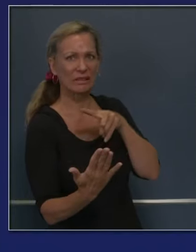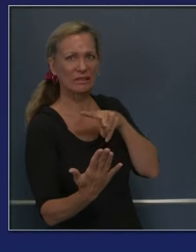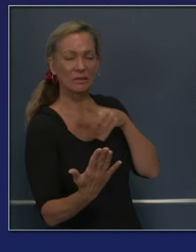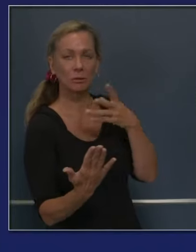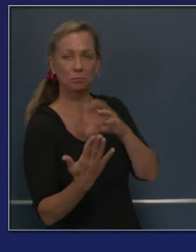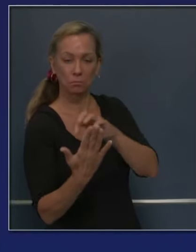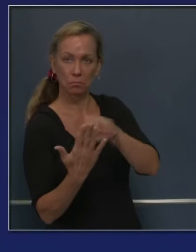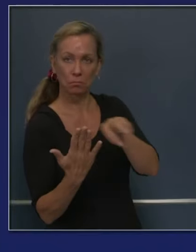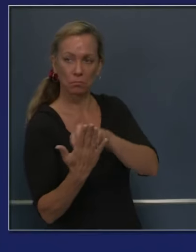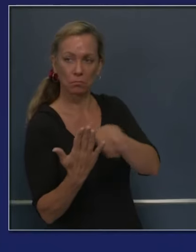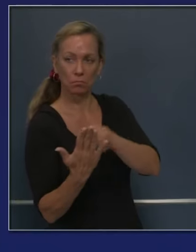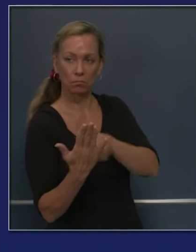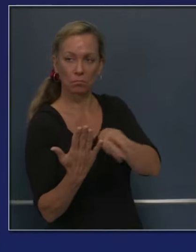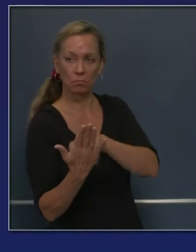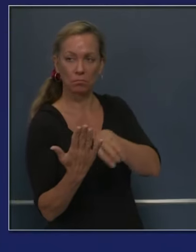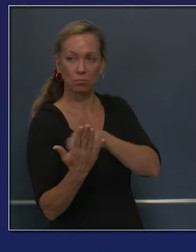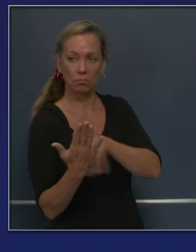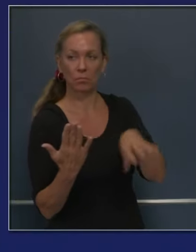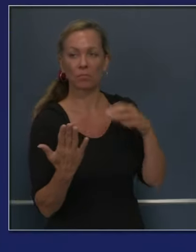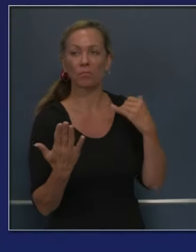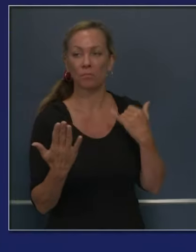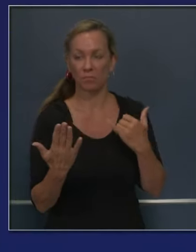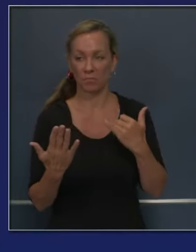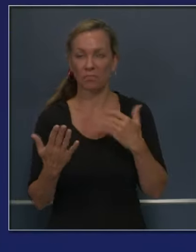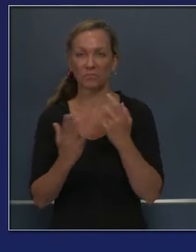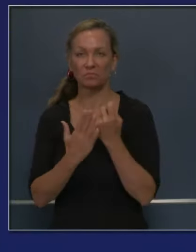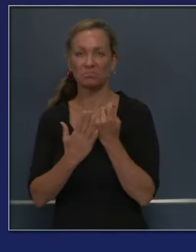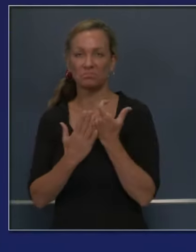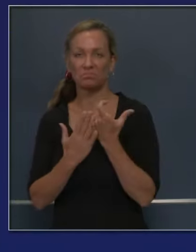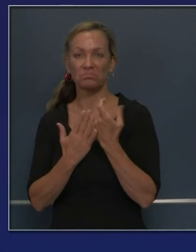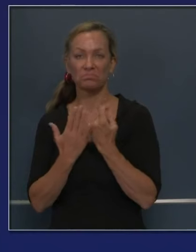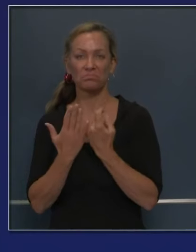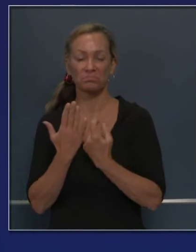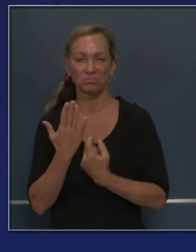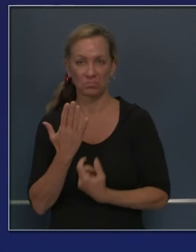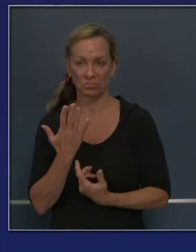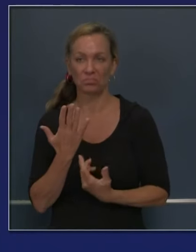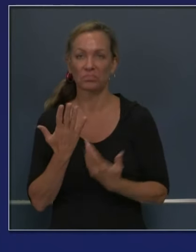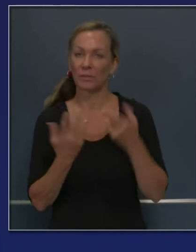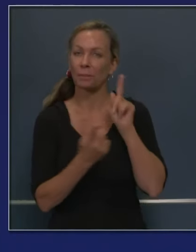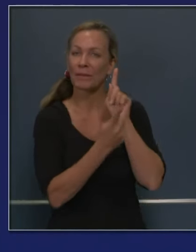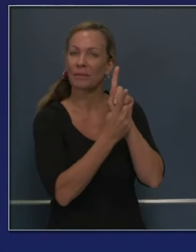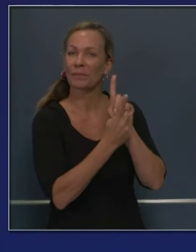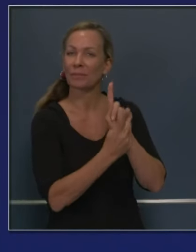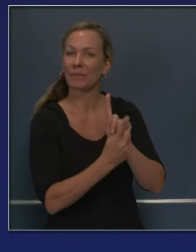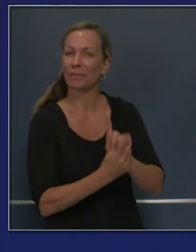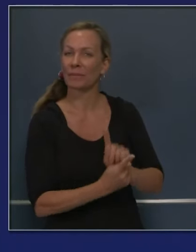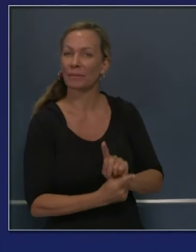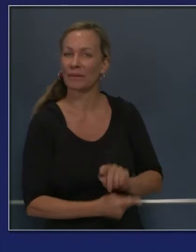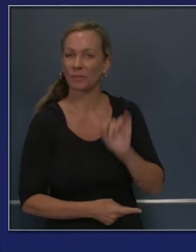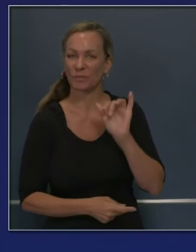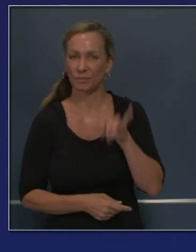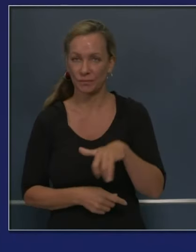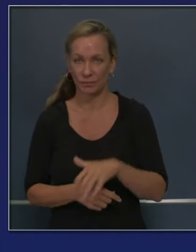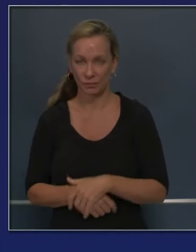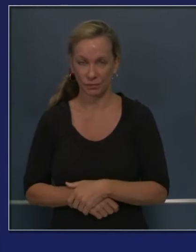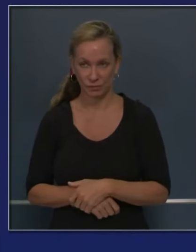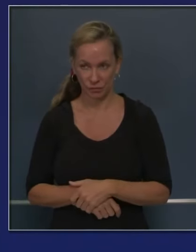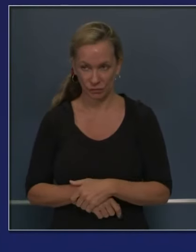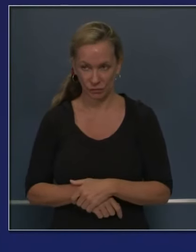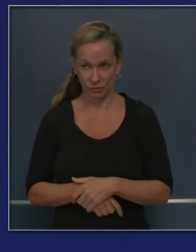Now they're off. You can see the dynamic nature, again, of these monitoring lists. I'll go back. You still